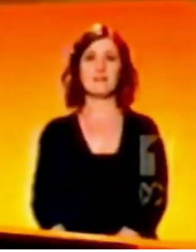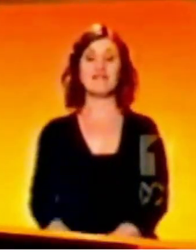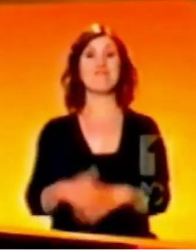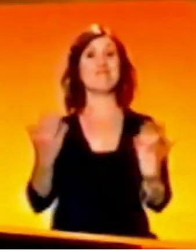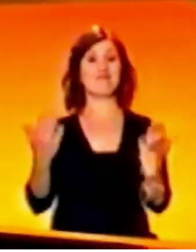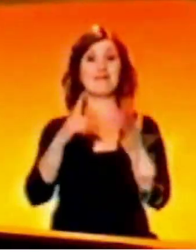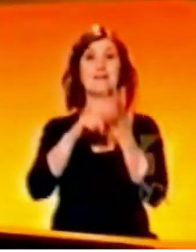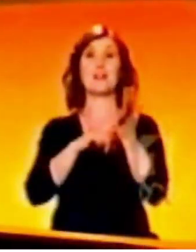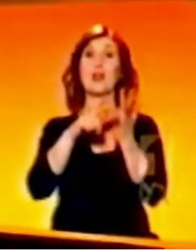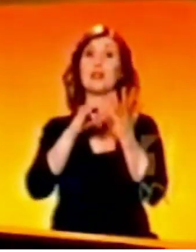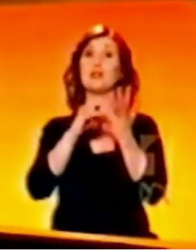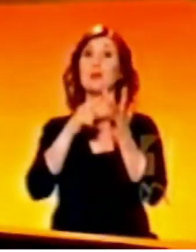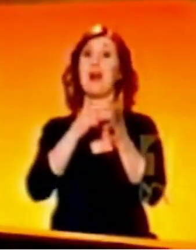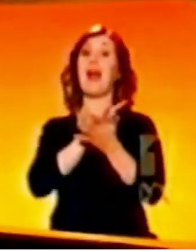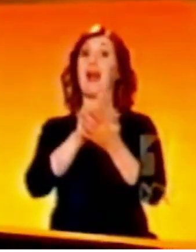Now,